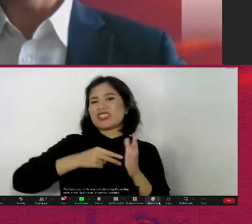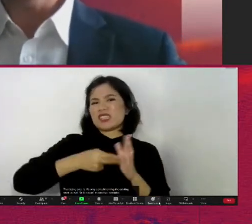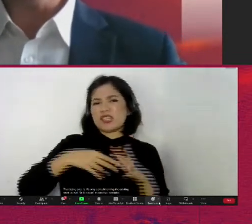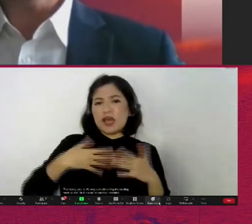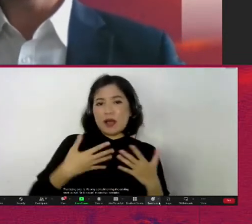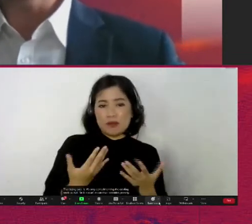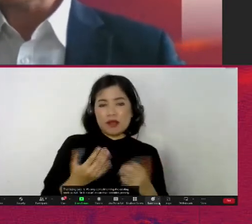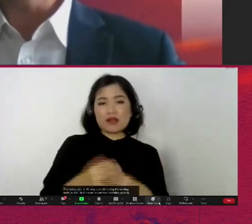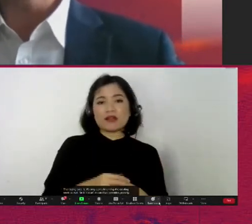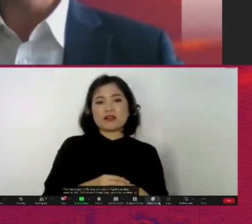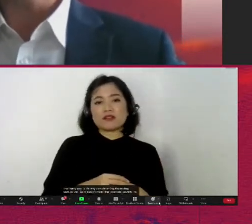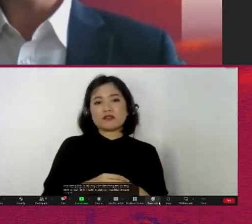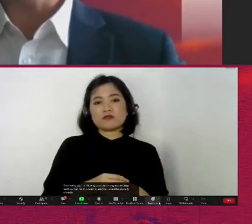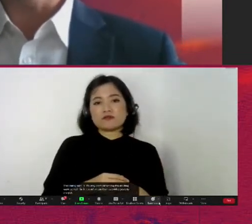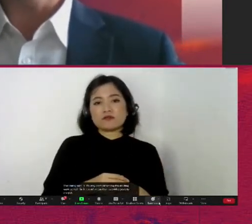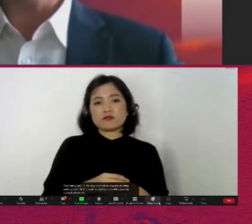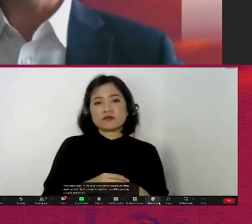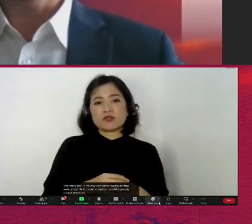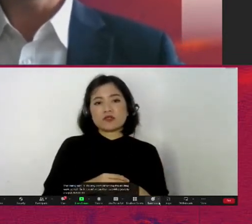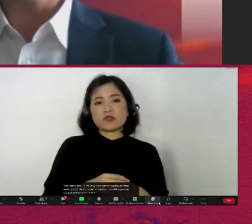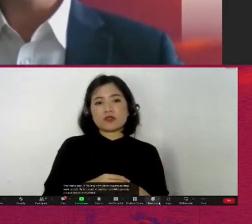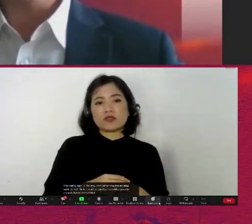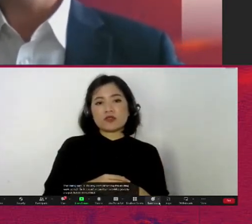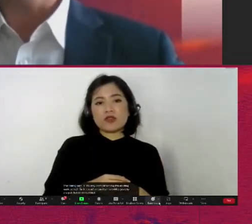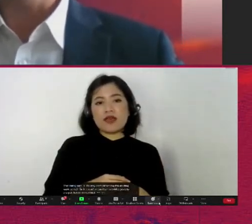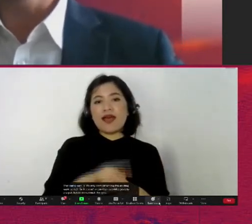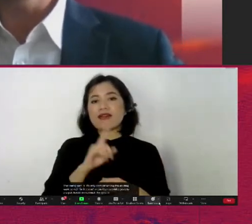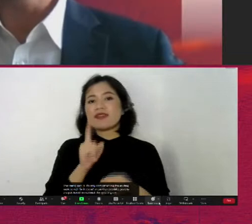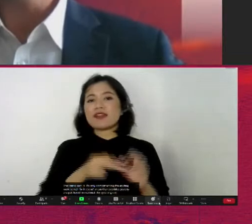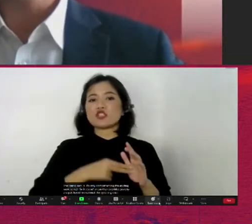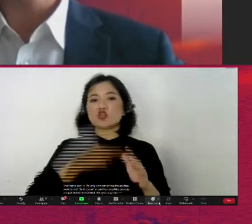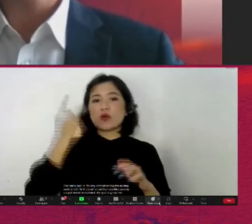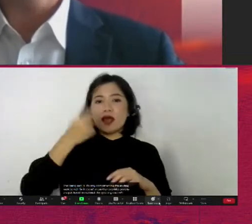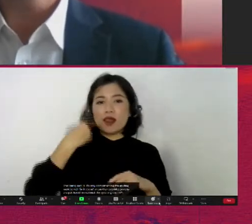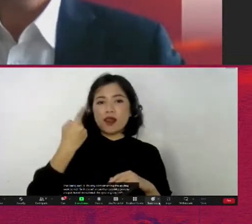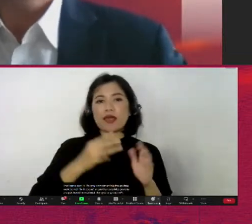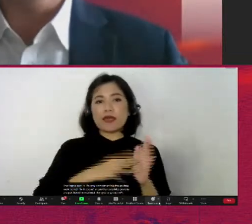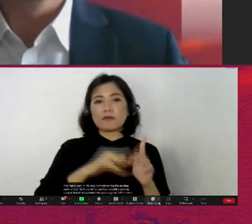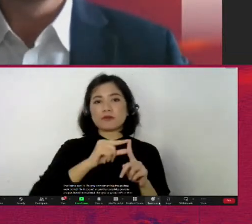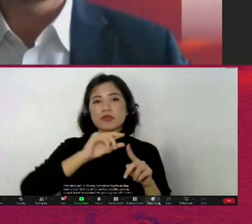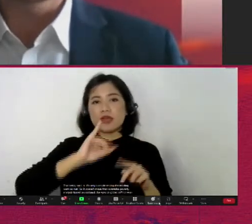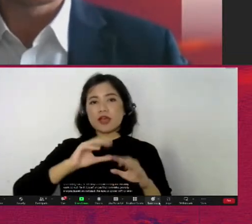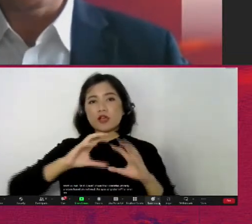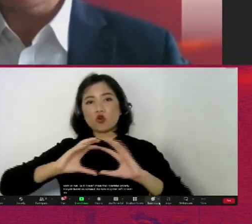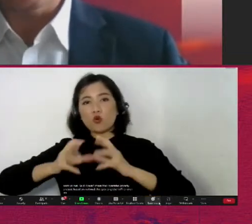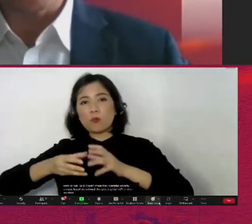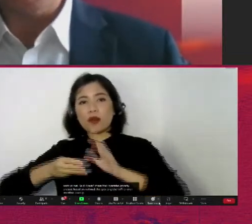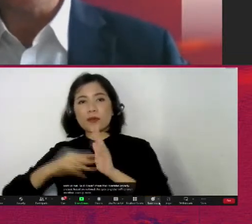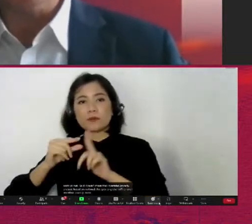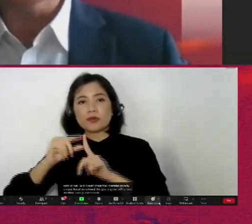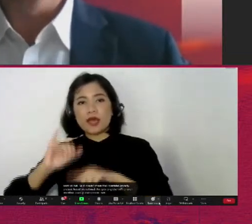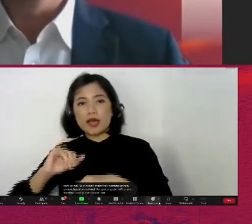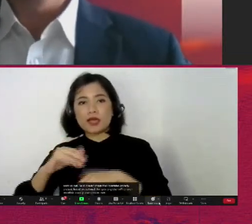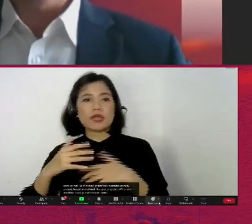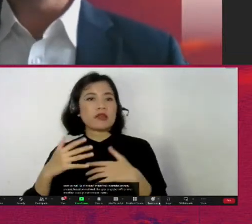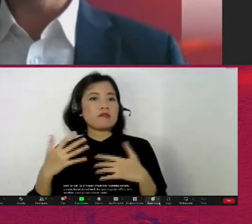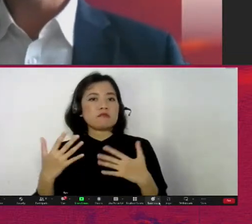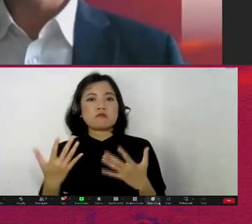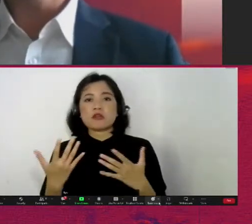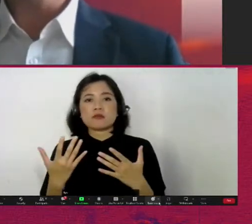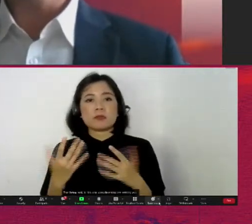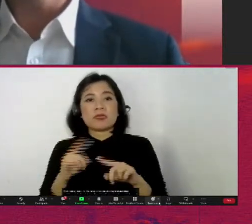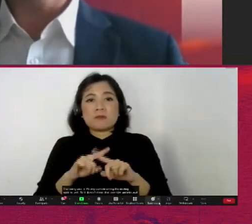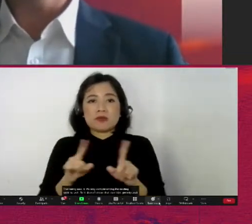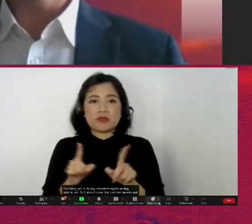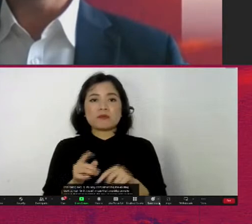overrides poverty analyses based on national MPIs or global MPI or even on other poverty environment nexuses.